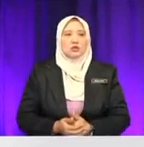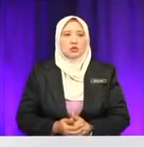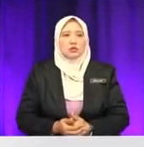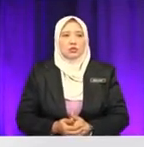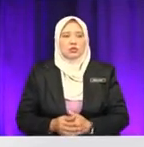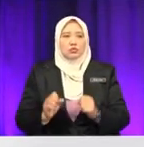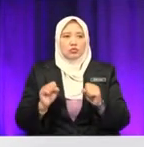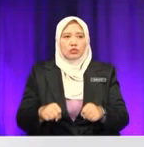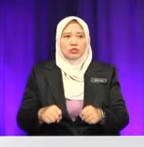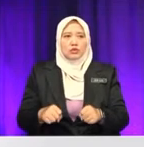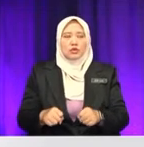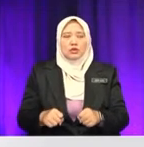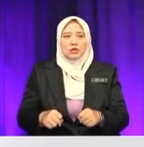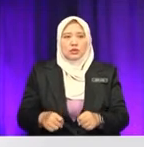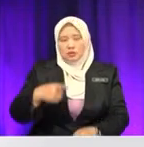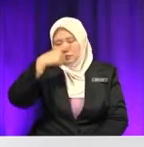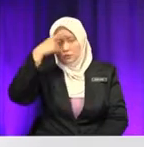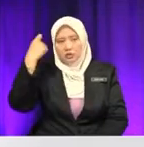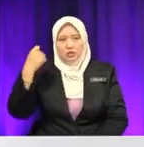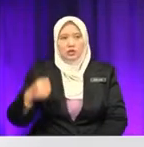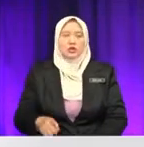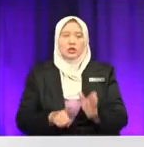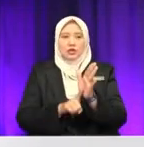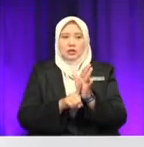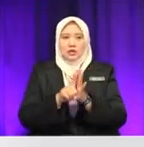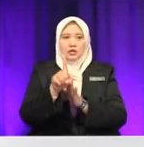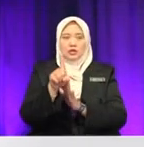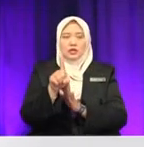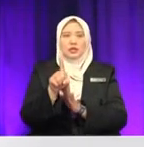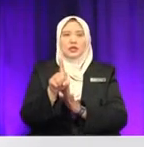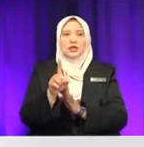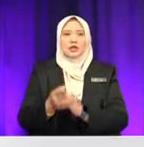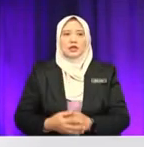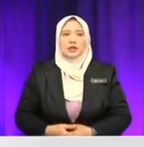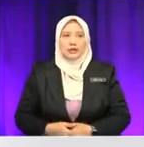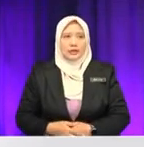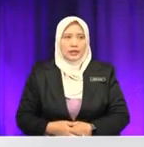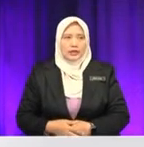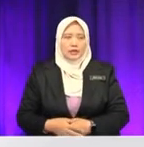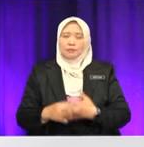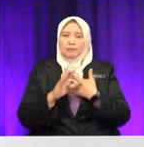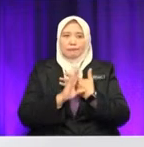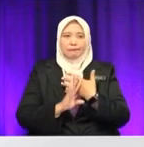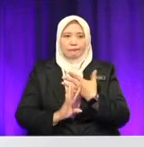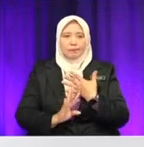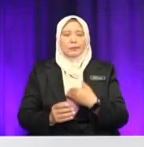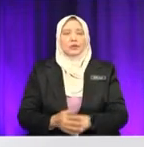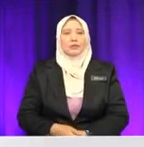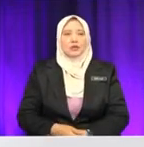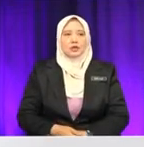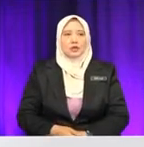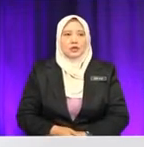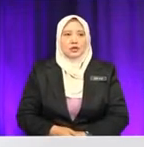high blood pressure and leads to overthinking. Besides that, it causes